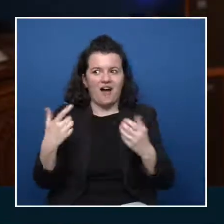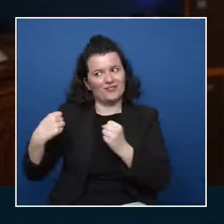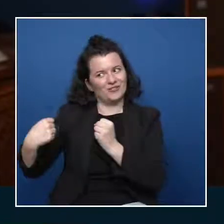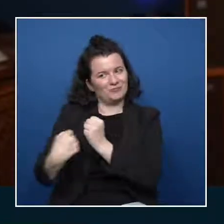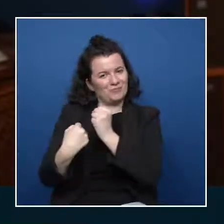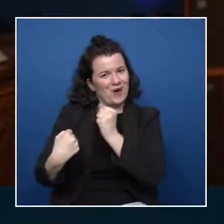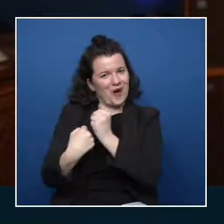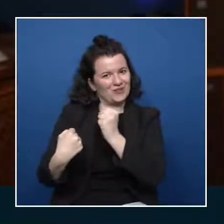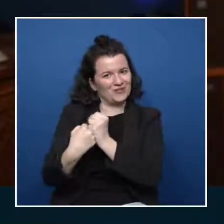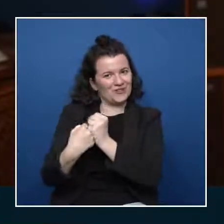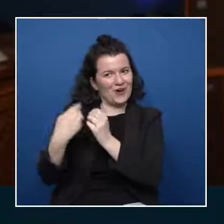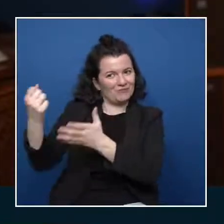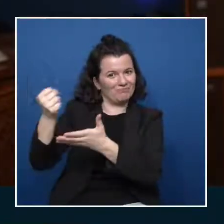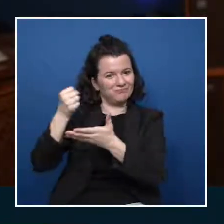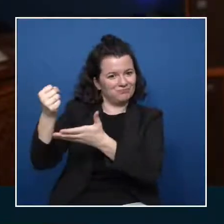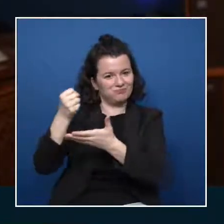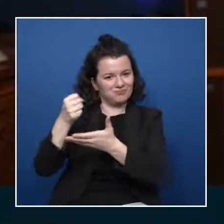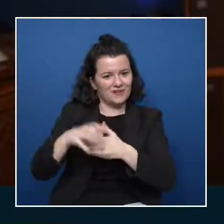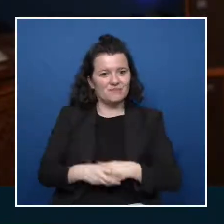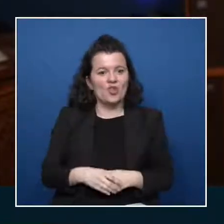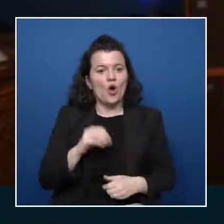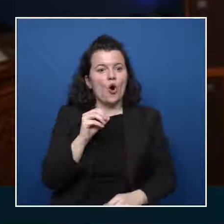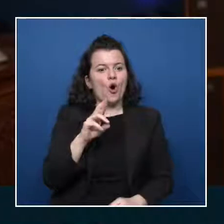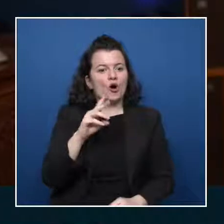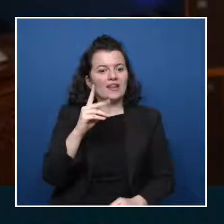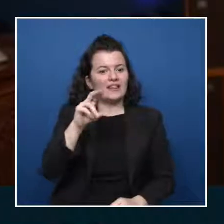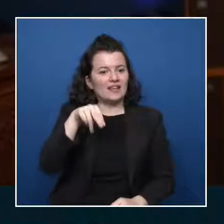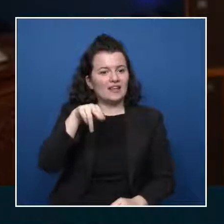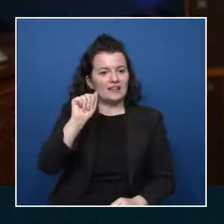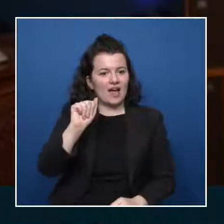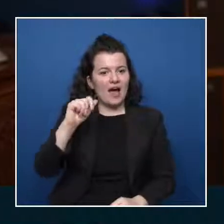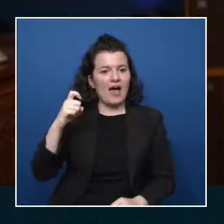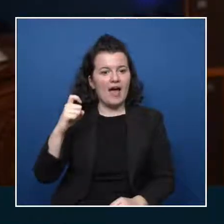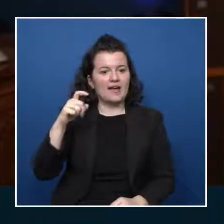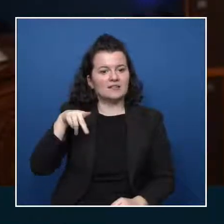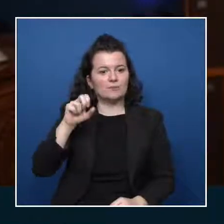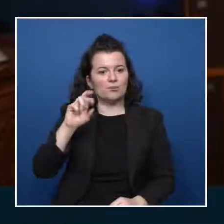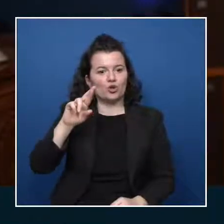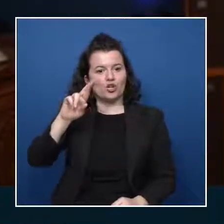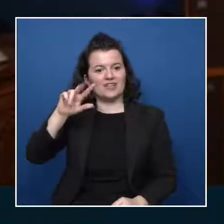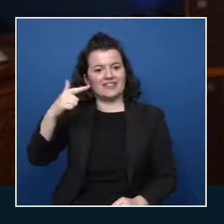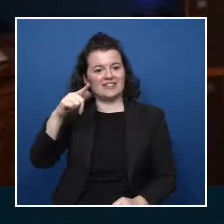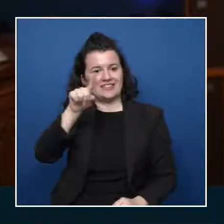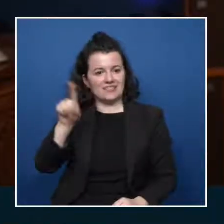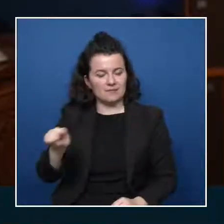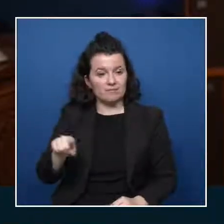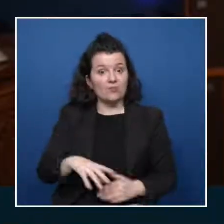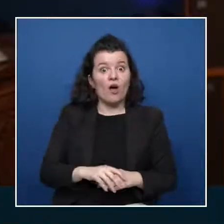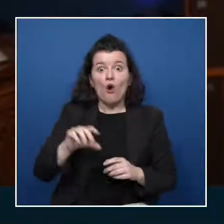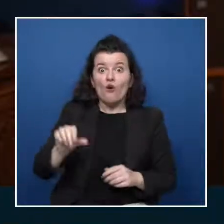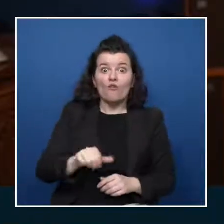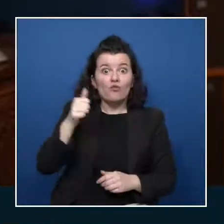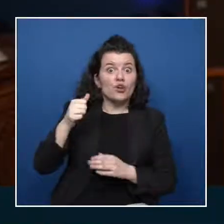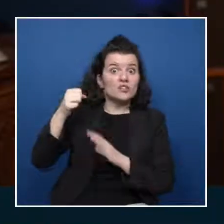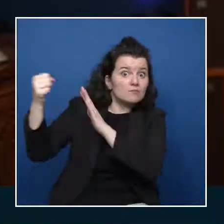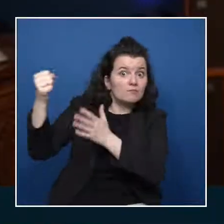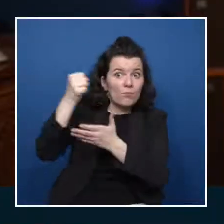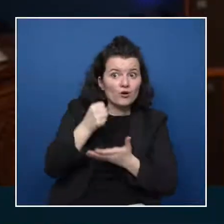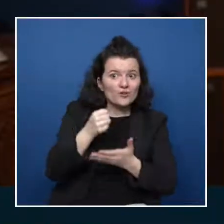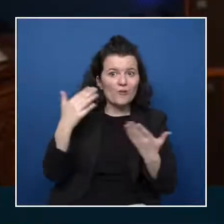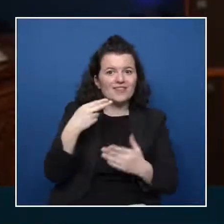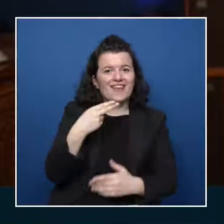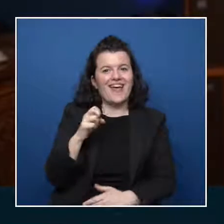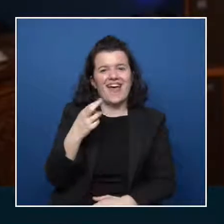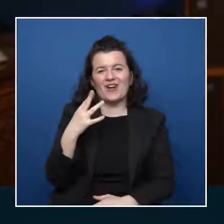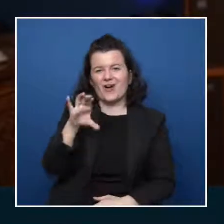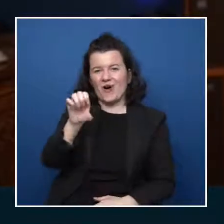it all began, Experts, our first official sponsor, Heroes, that helped us grow, and Wortel, Capgemini